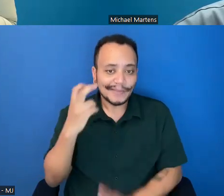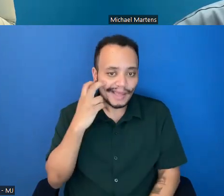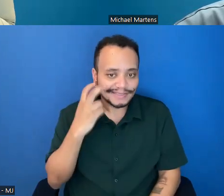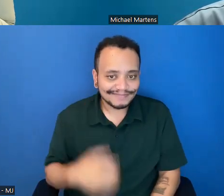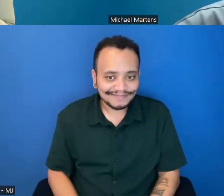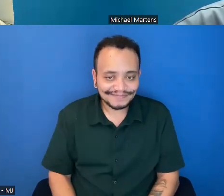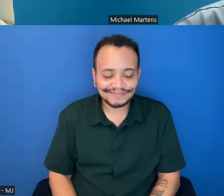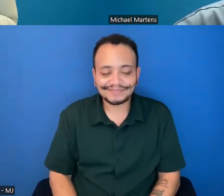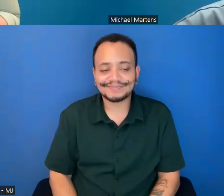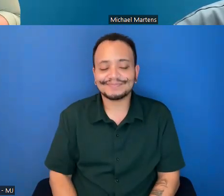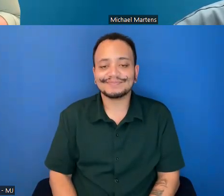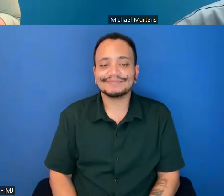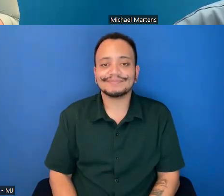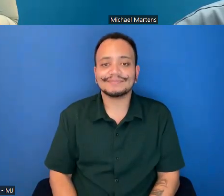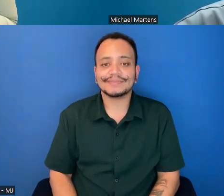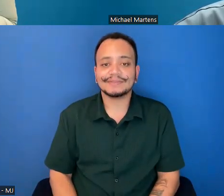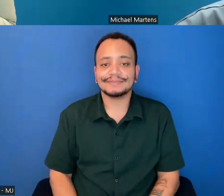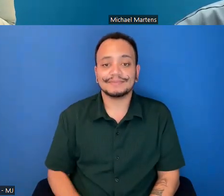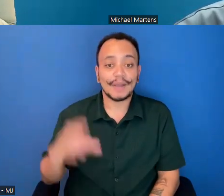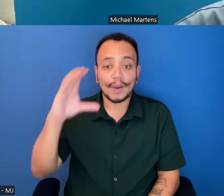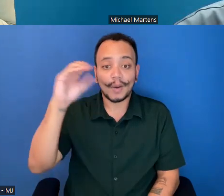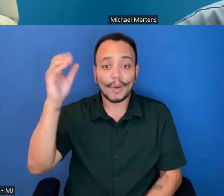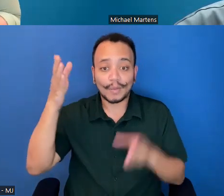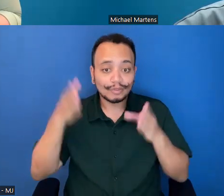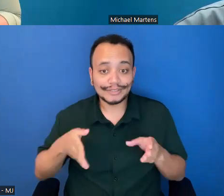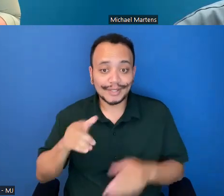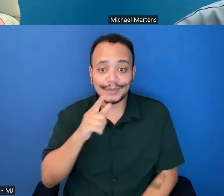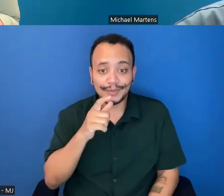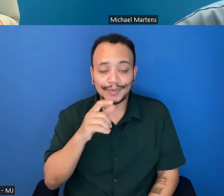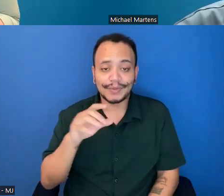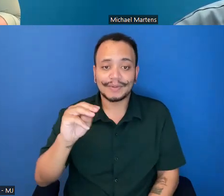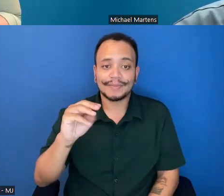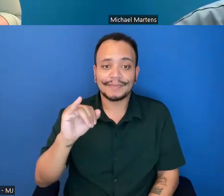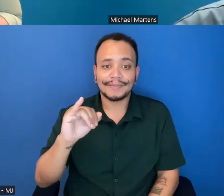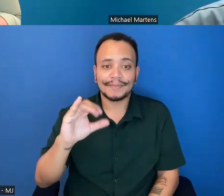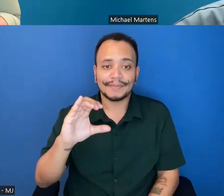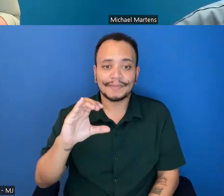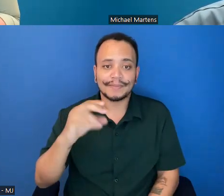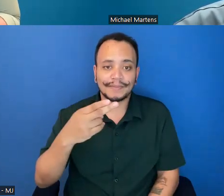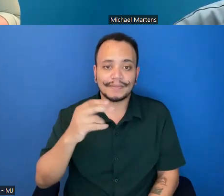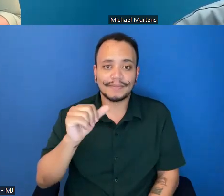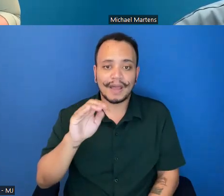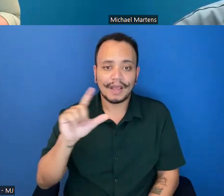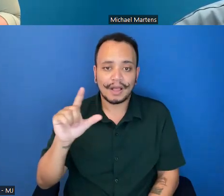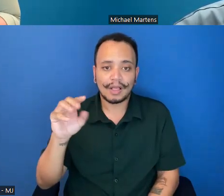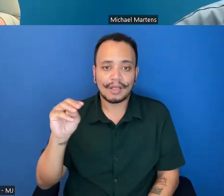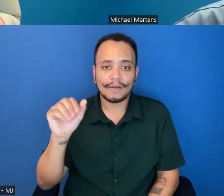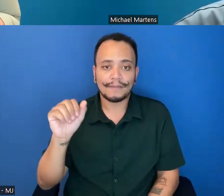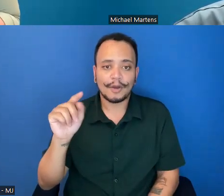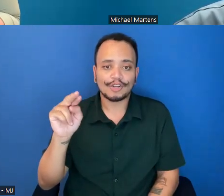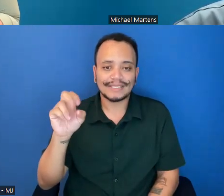Today, I'm joined by my co-presenter, Michael Martins, who will introduce himself in a